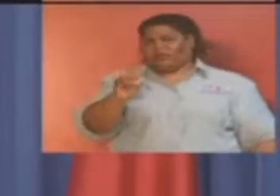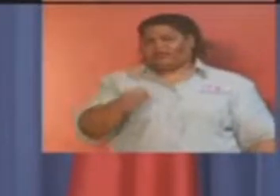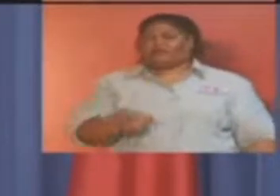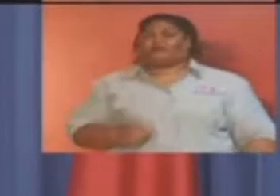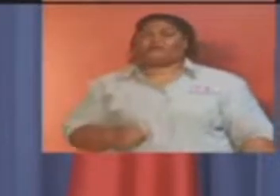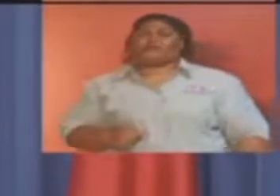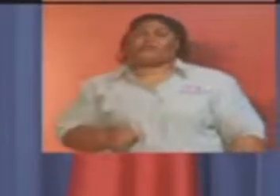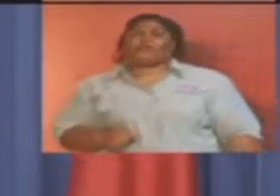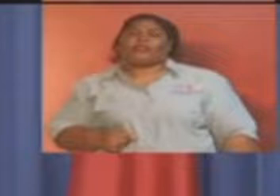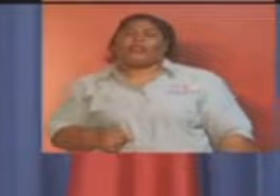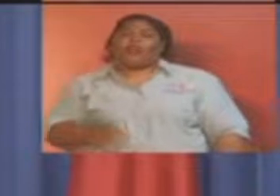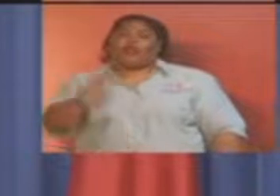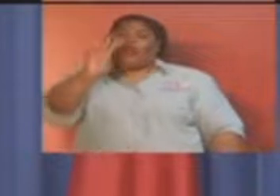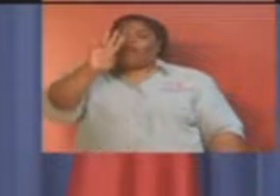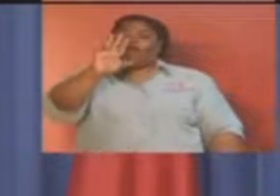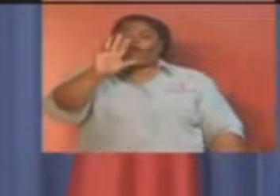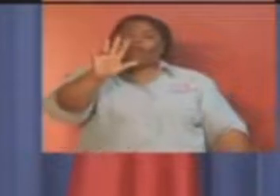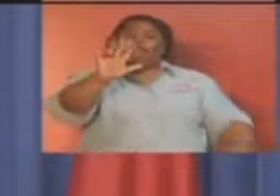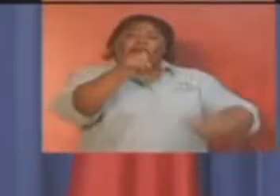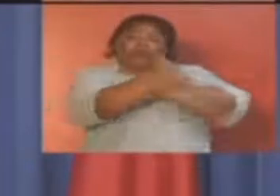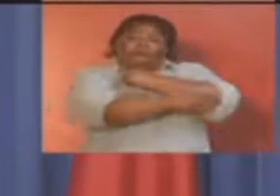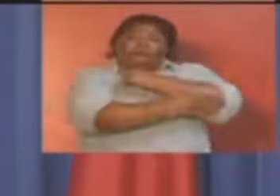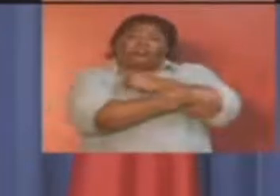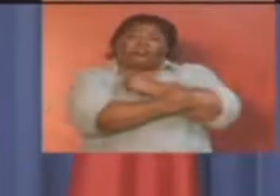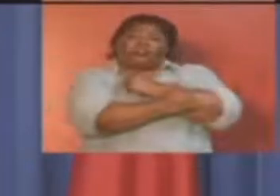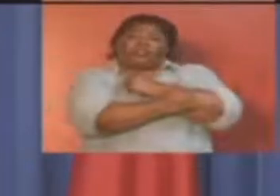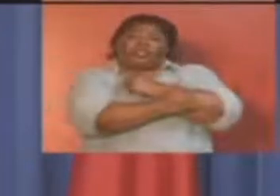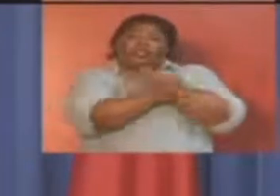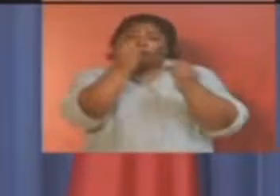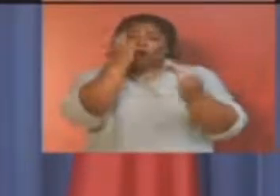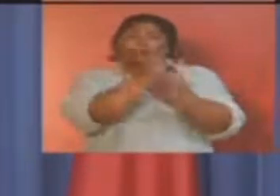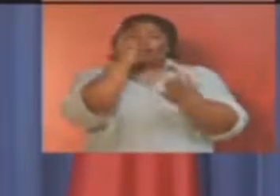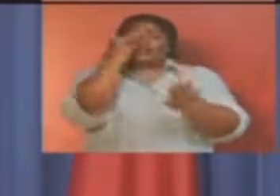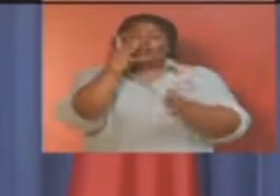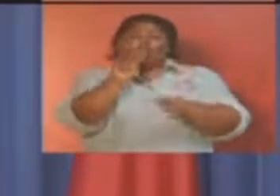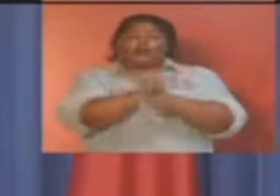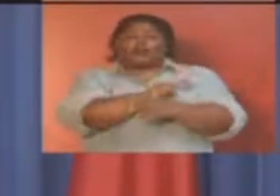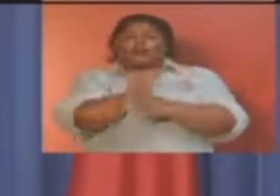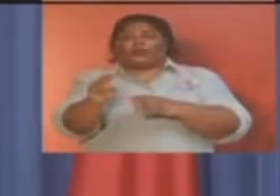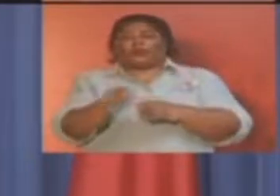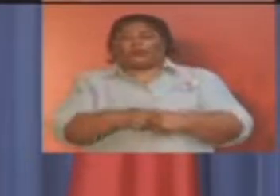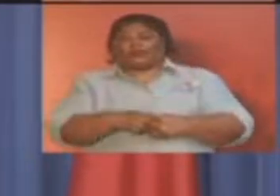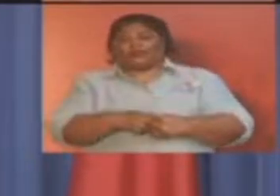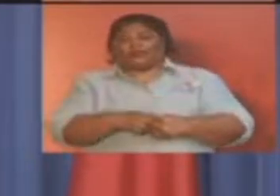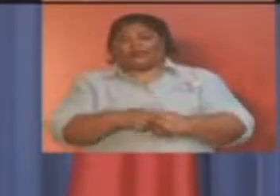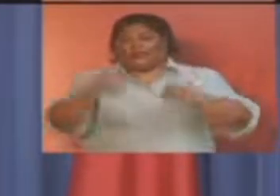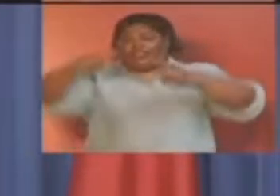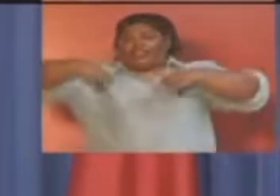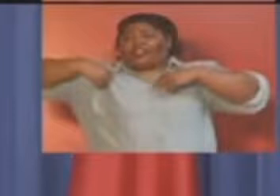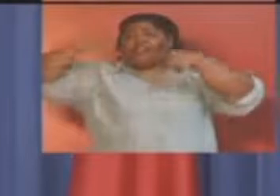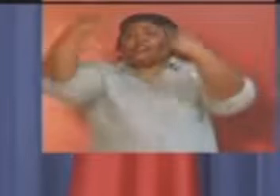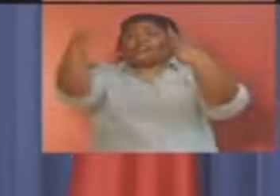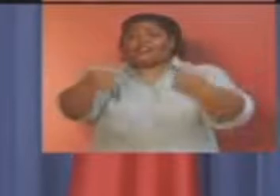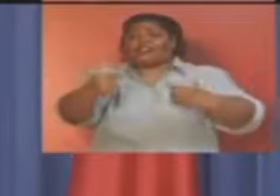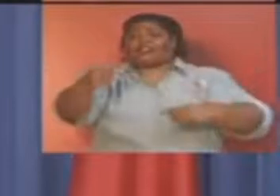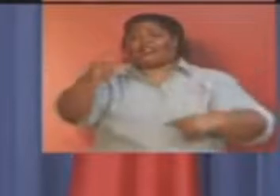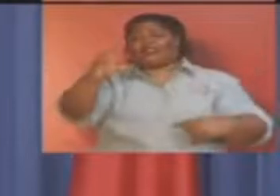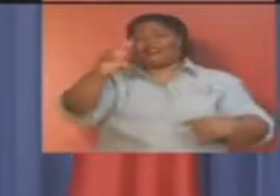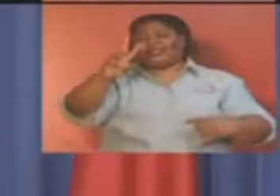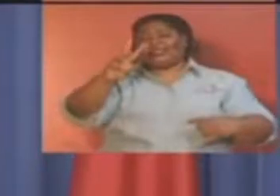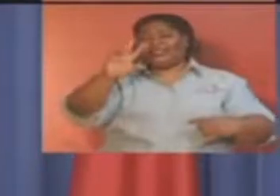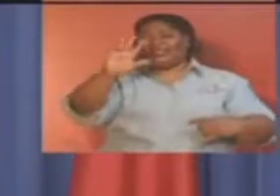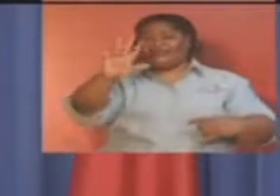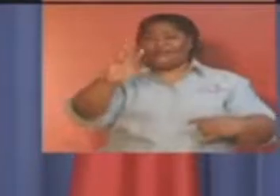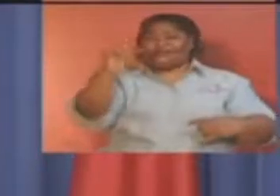for use in 45 countries around the world and has been given, I think, 65 million doses of this vaccine so